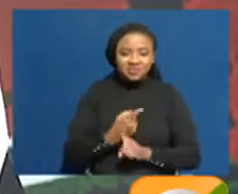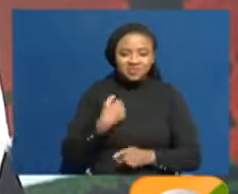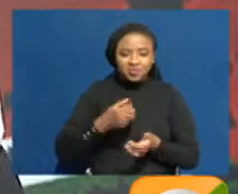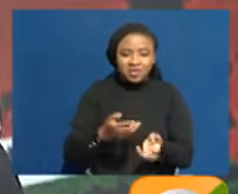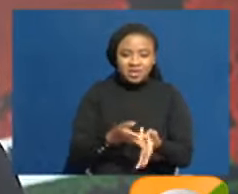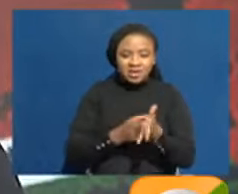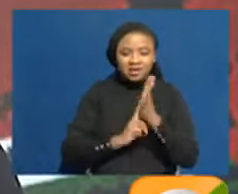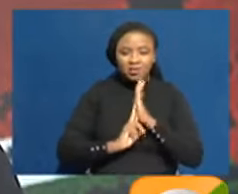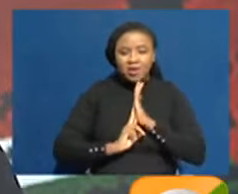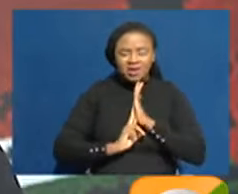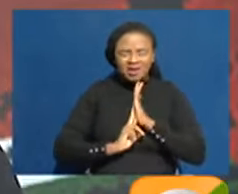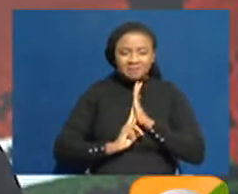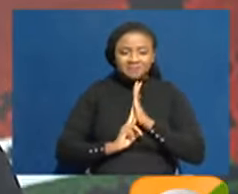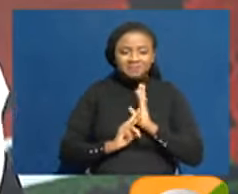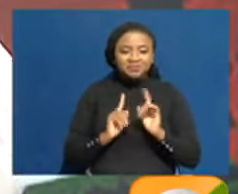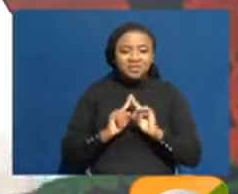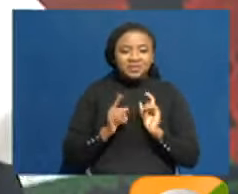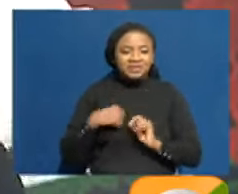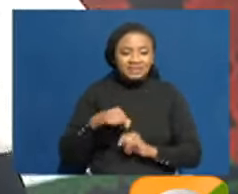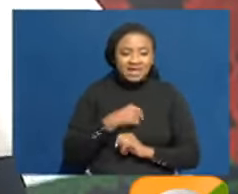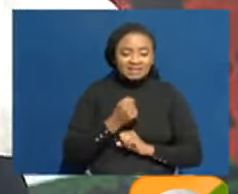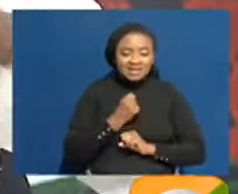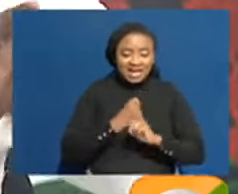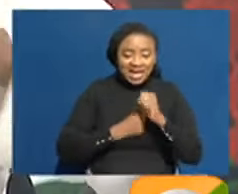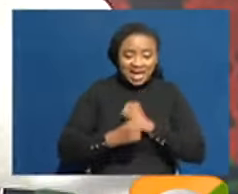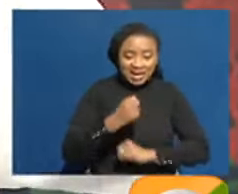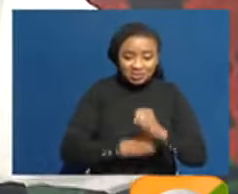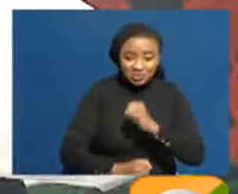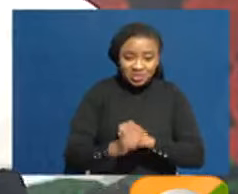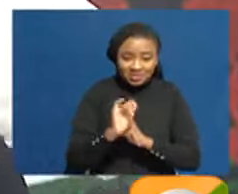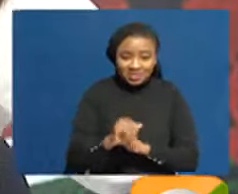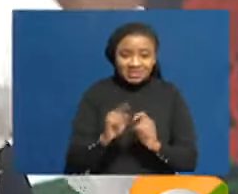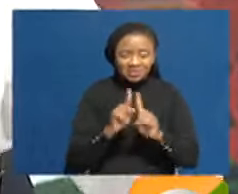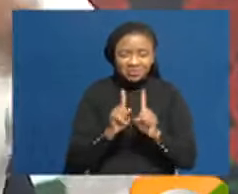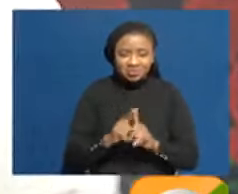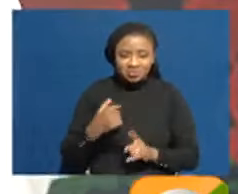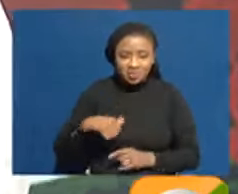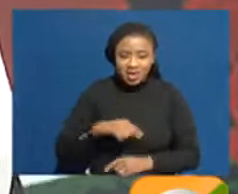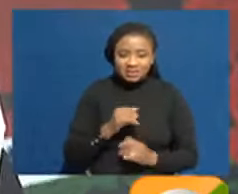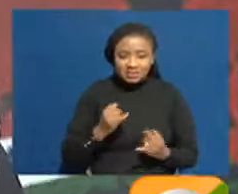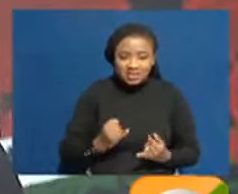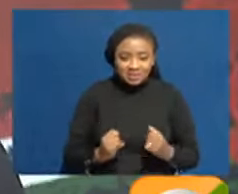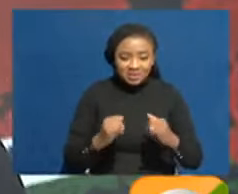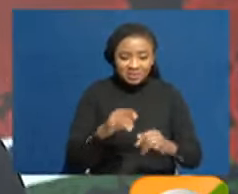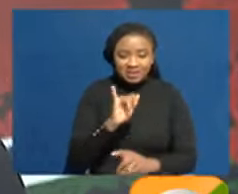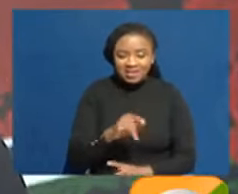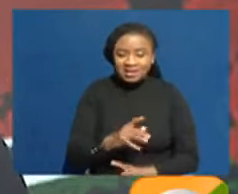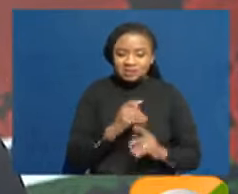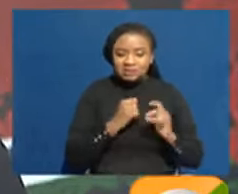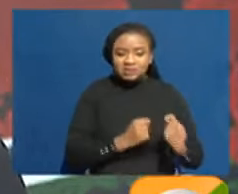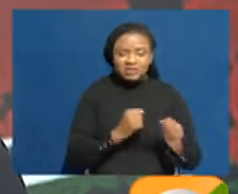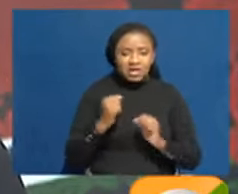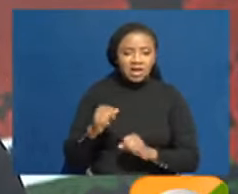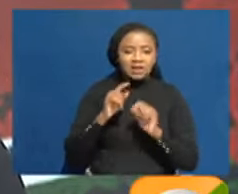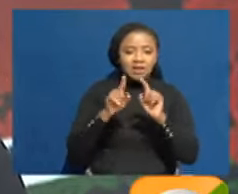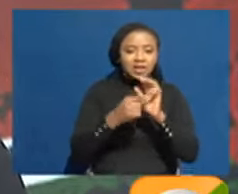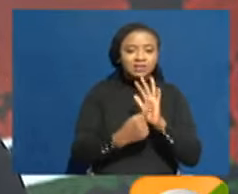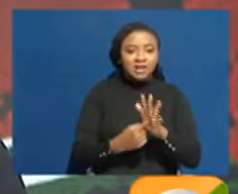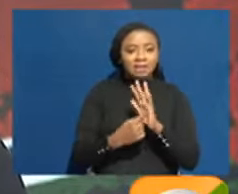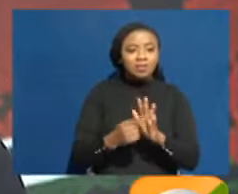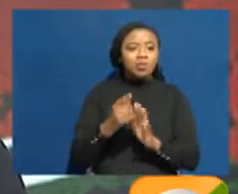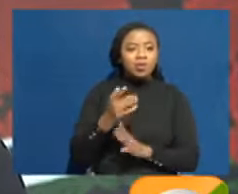Now, doing them and living them or implementing them is a different matter. I mean, you have, for example,